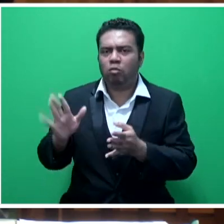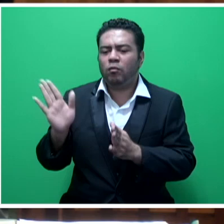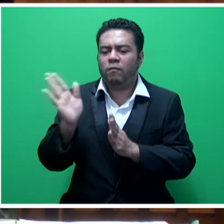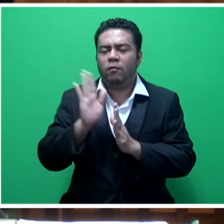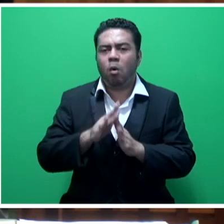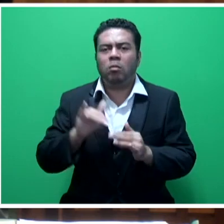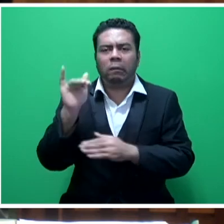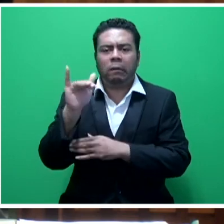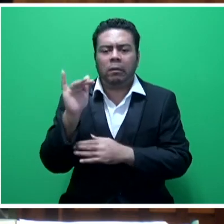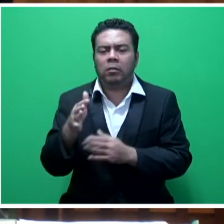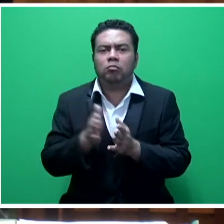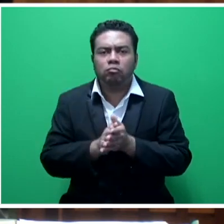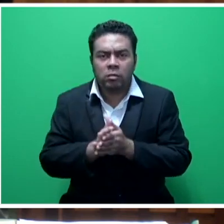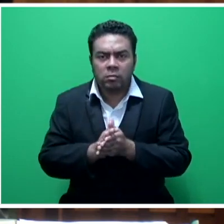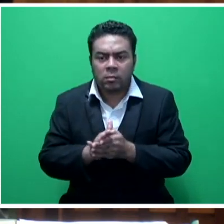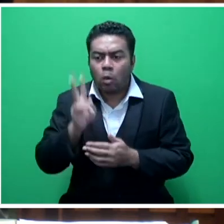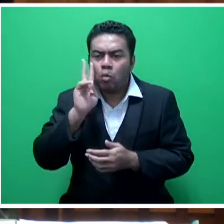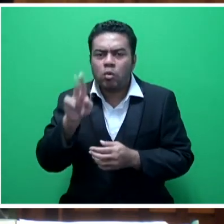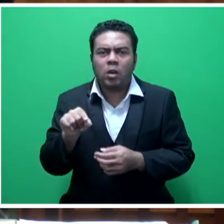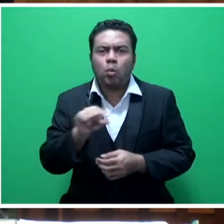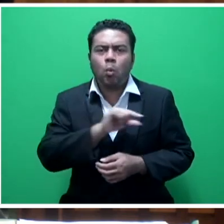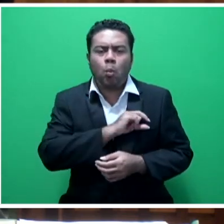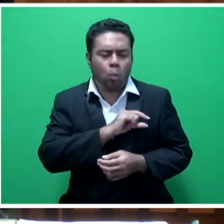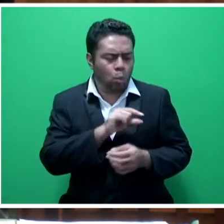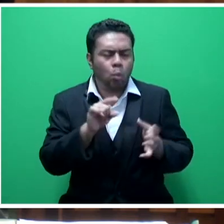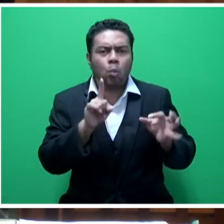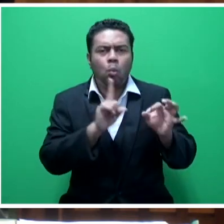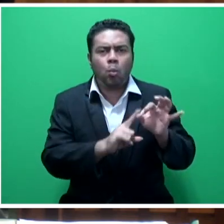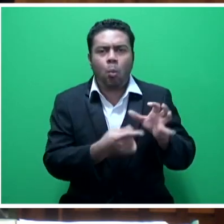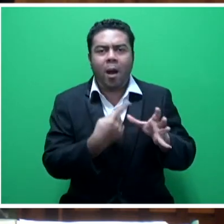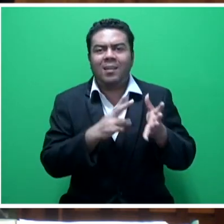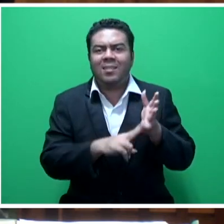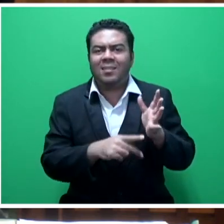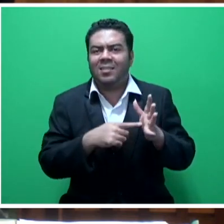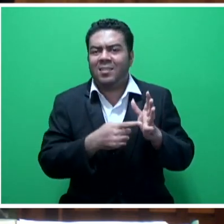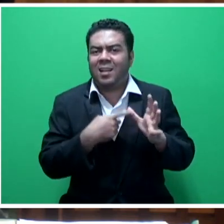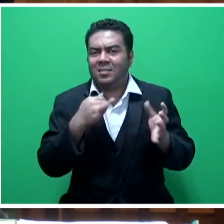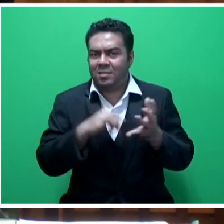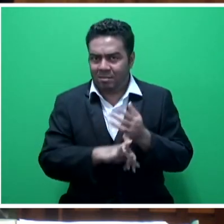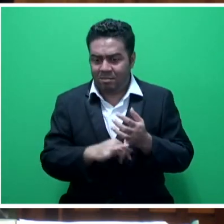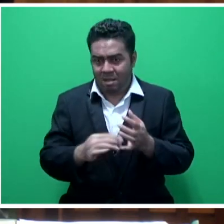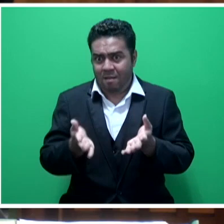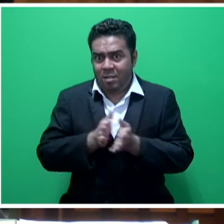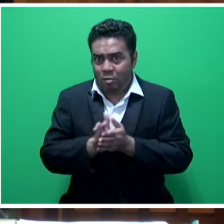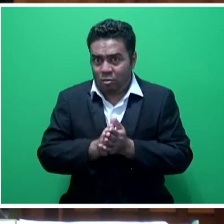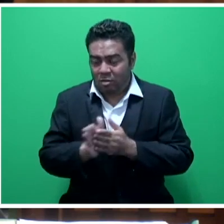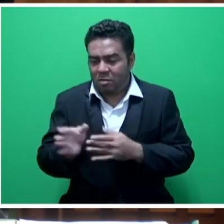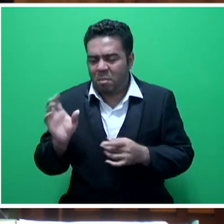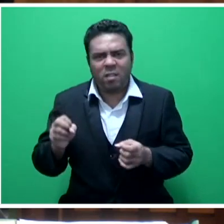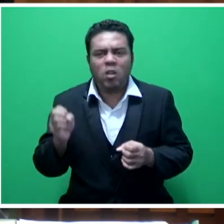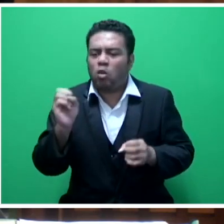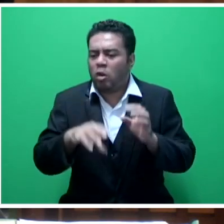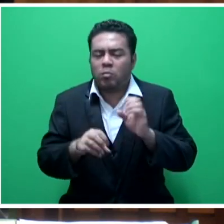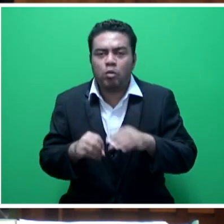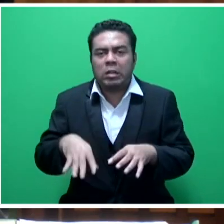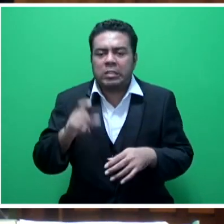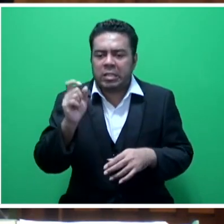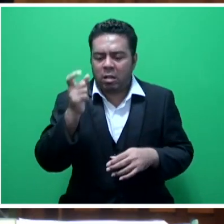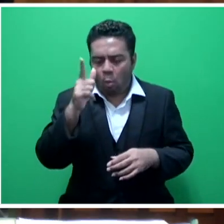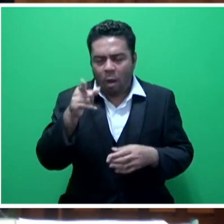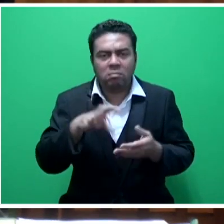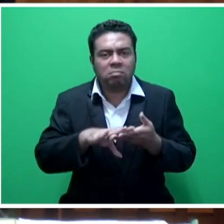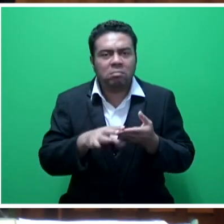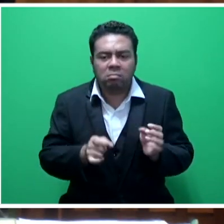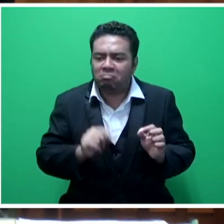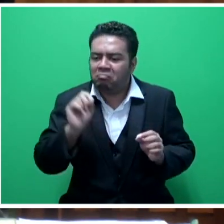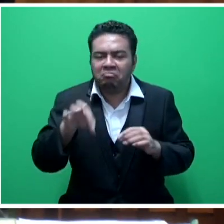interests. Just look at Qantas. They have an interest in Fiji Airways, but they have not contributed a single cent, not a single